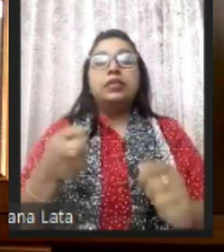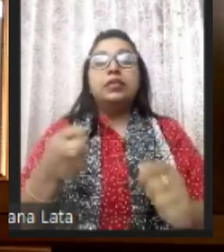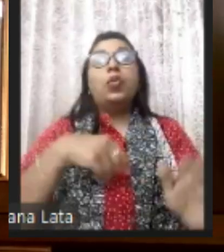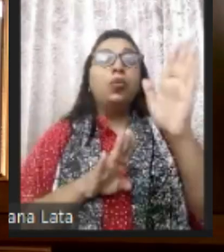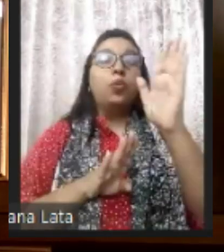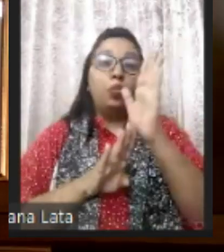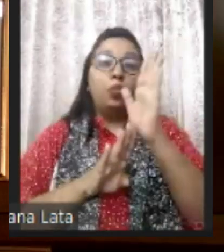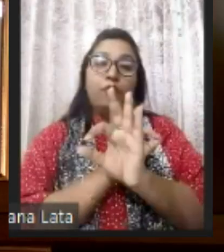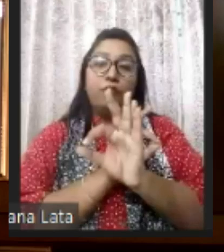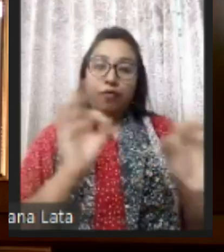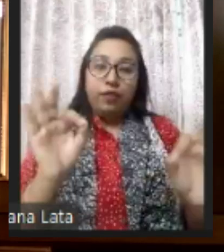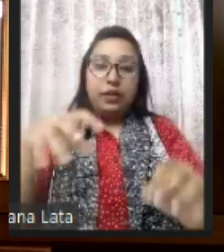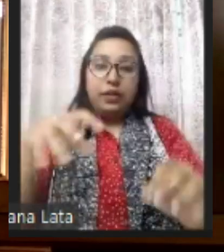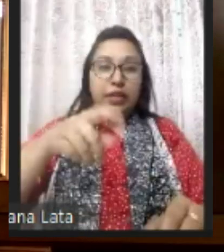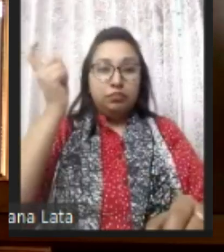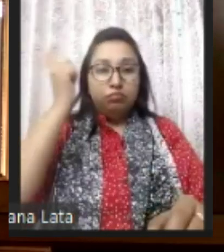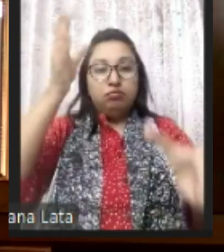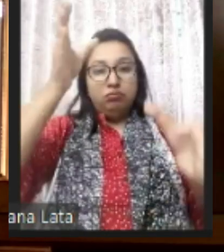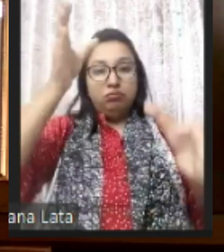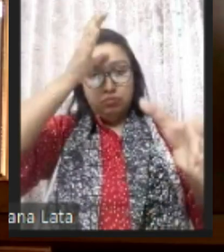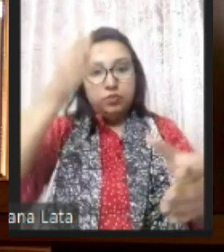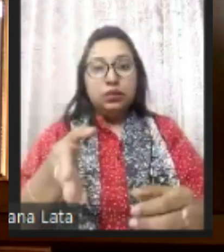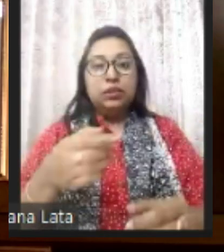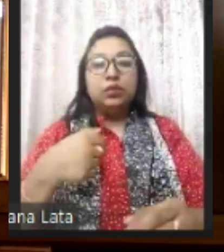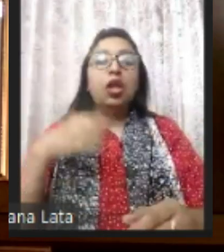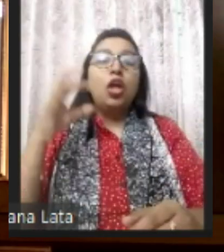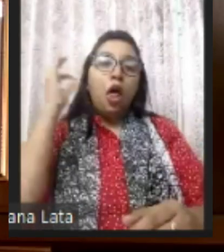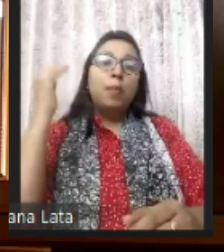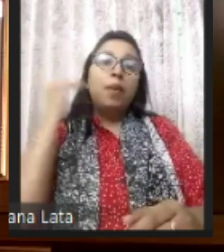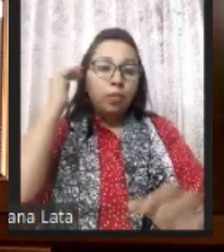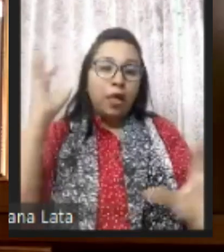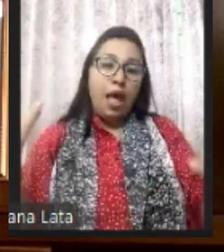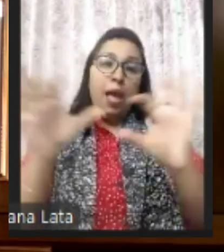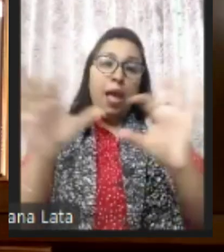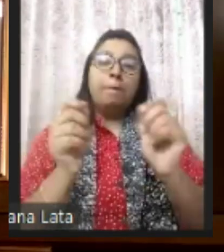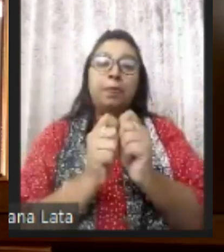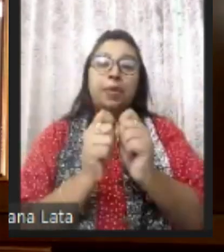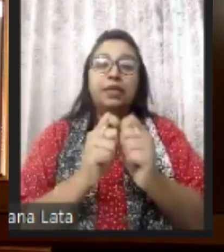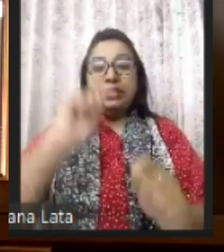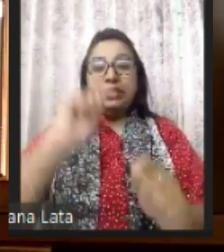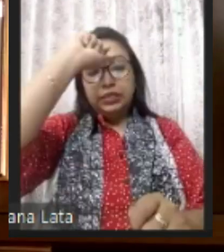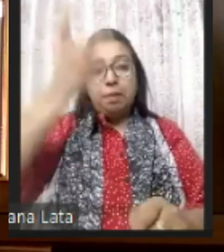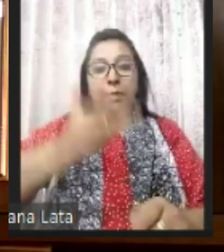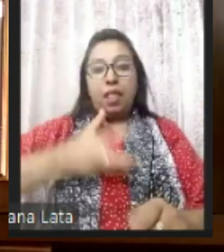and a knowledge-based, innovative, and inclusive society, and a smart Bangladesh. With this view, I'd